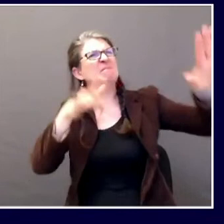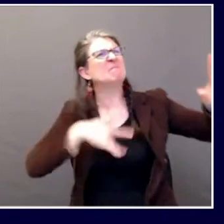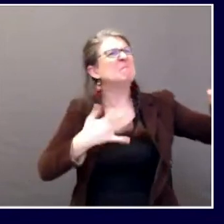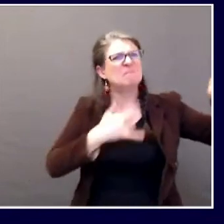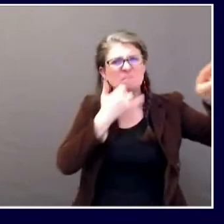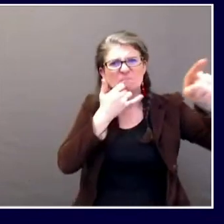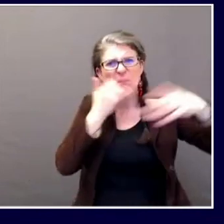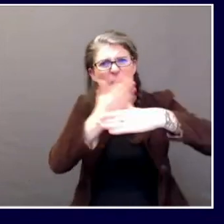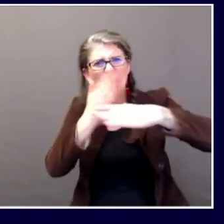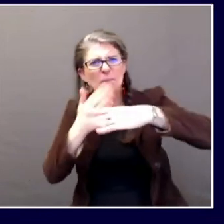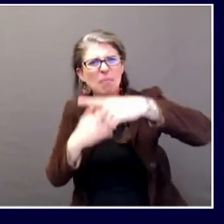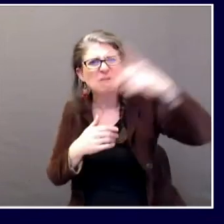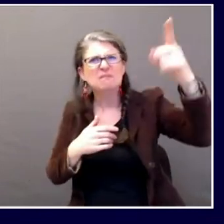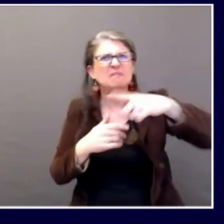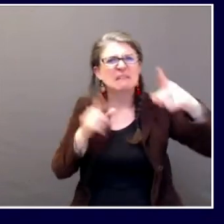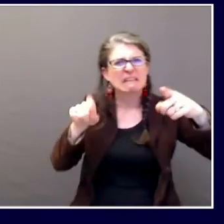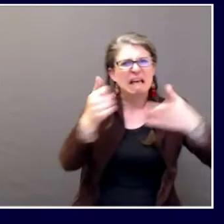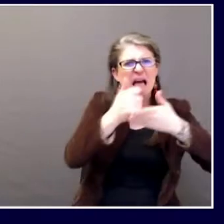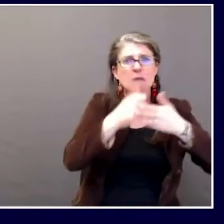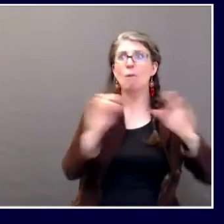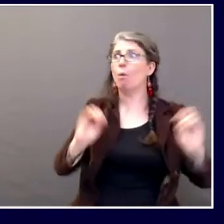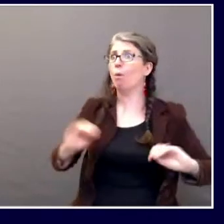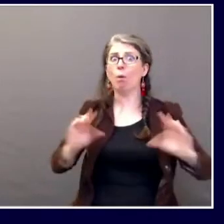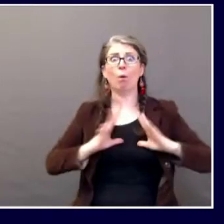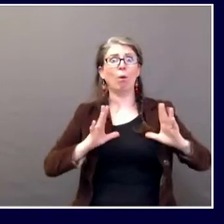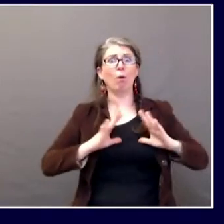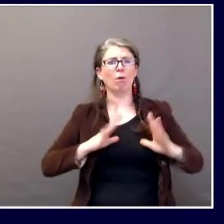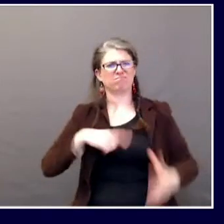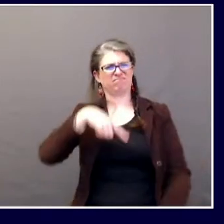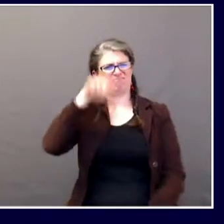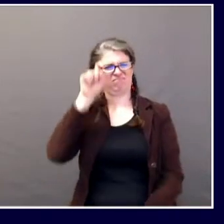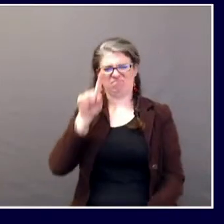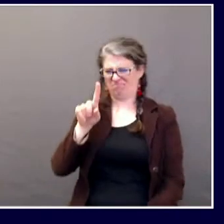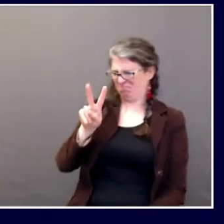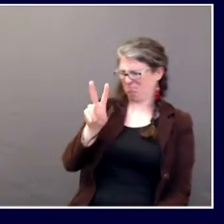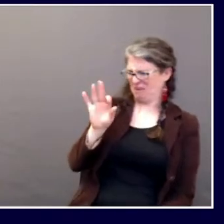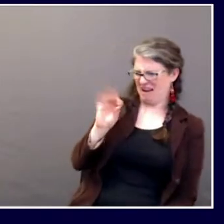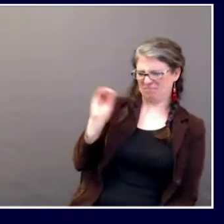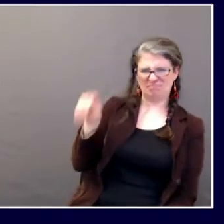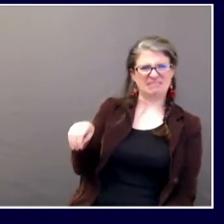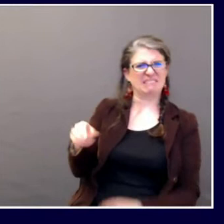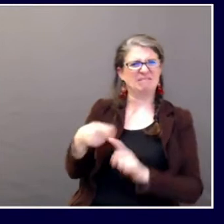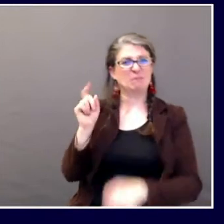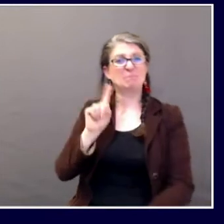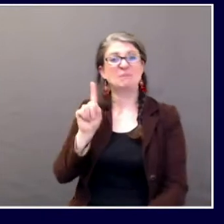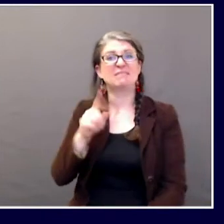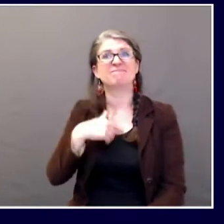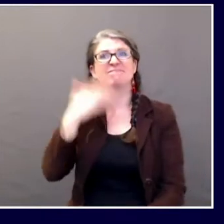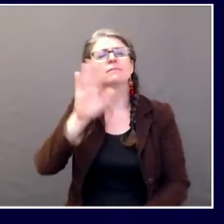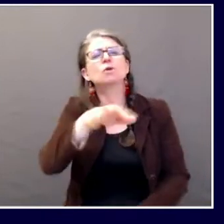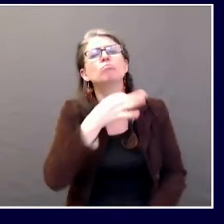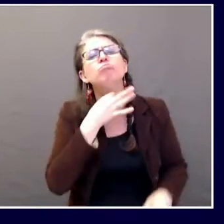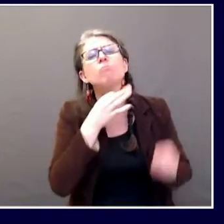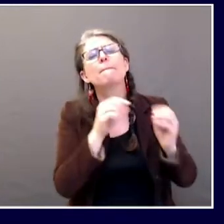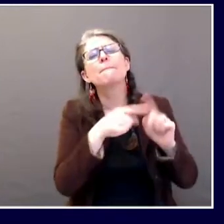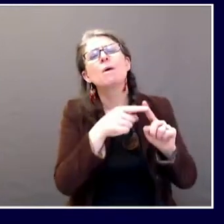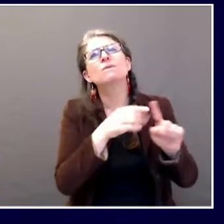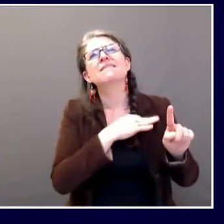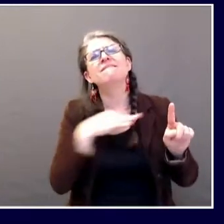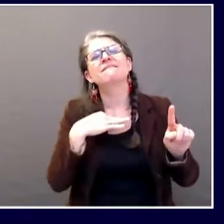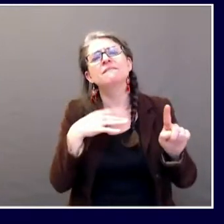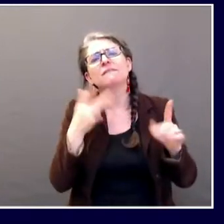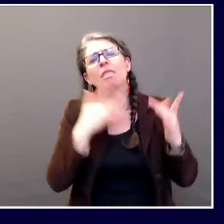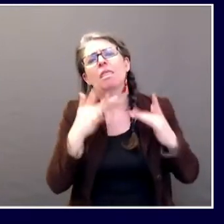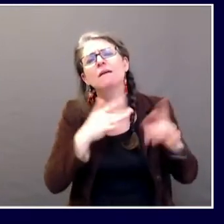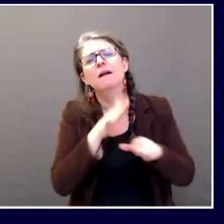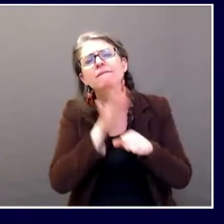week. I can't comment specifically on the staff piece. I would have to consult with members on my team